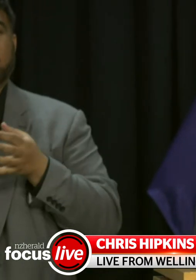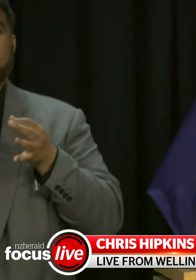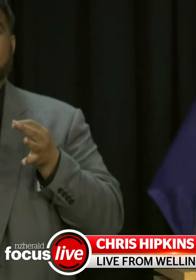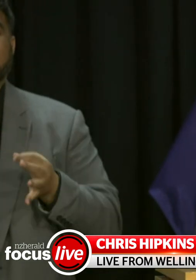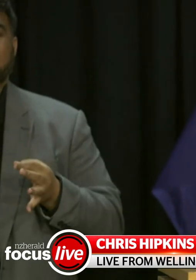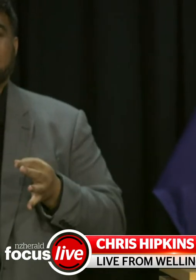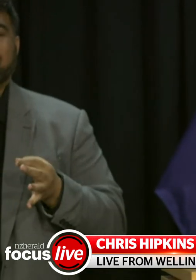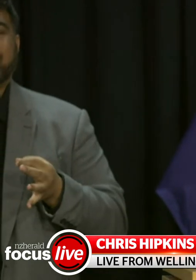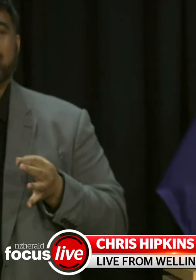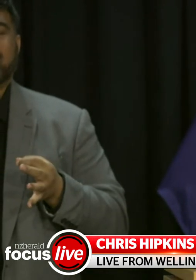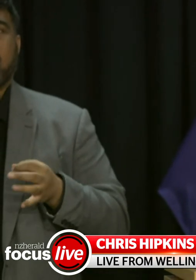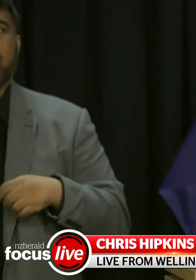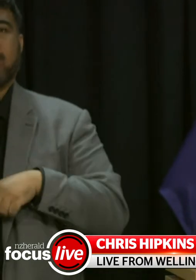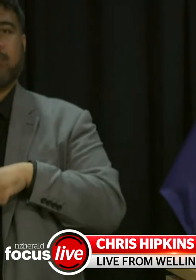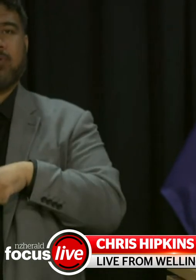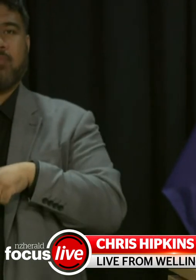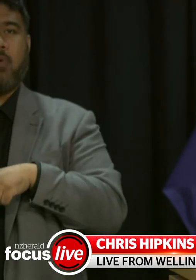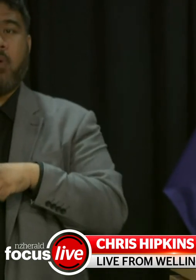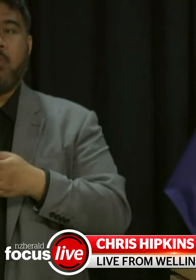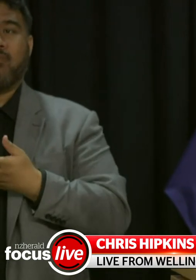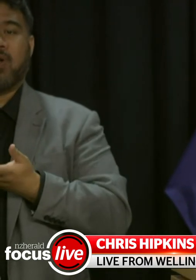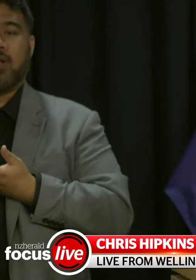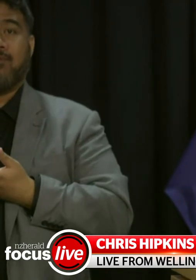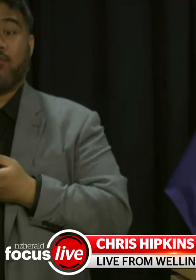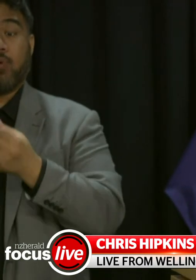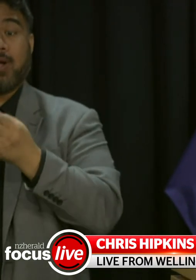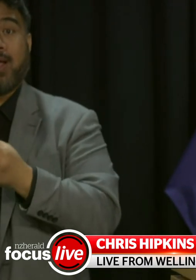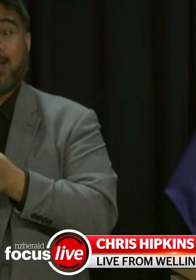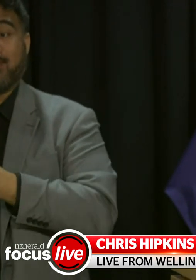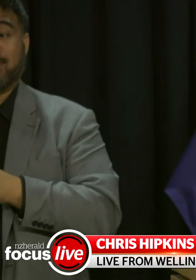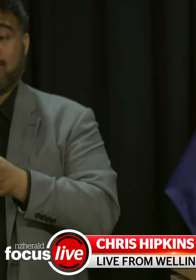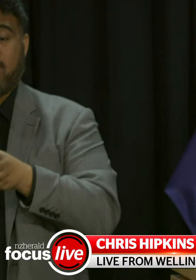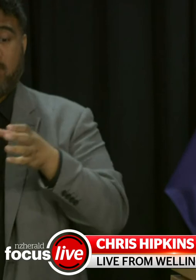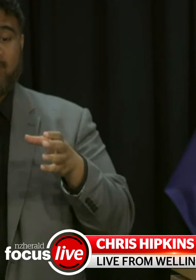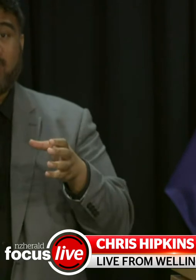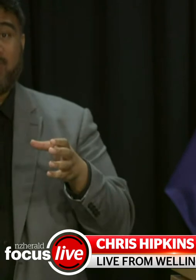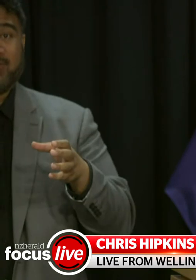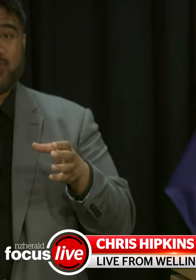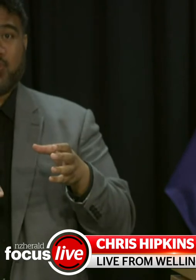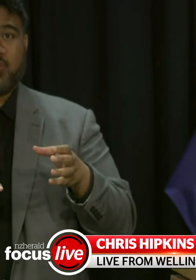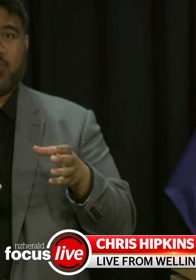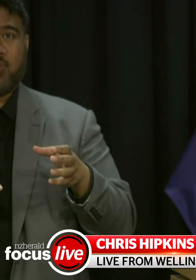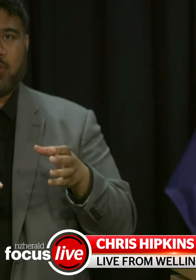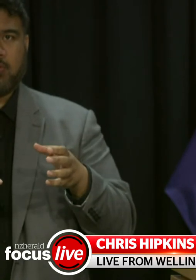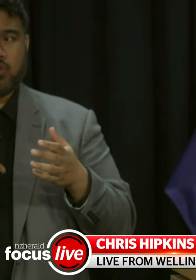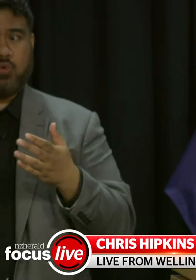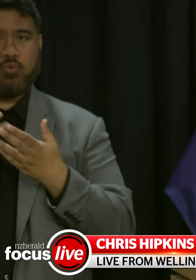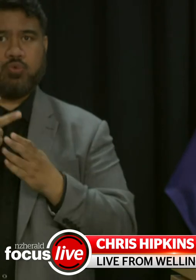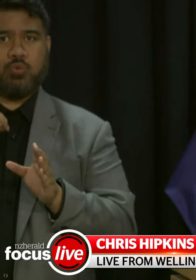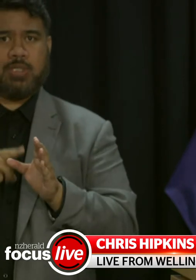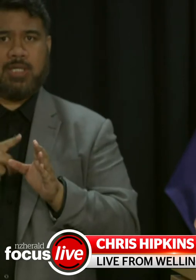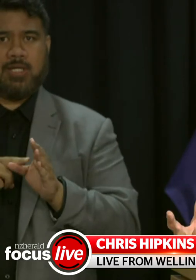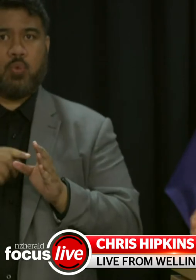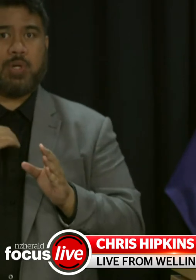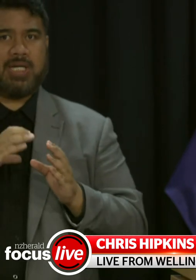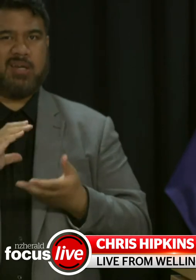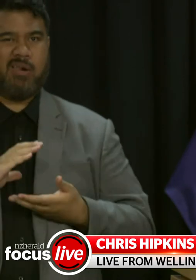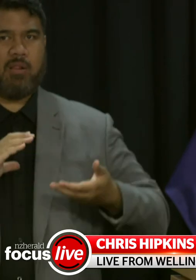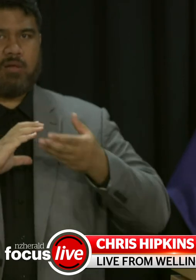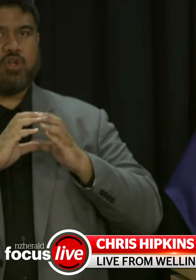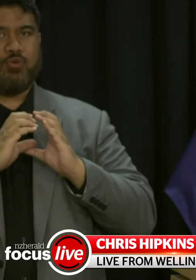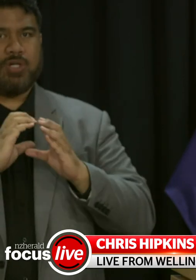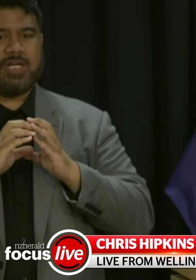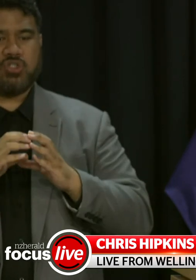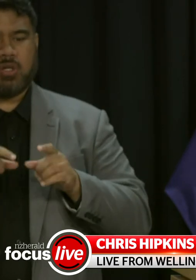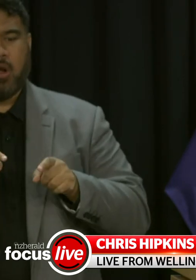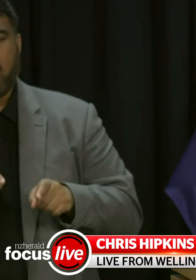made. They were funded for the vehicle. The communications need has changed in the last couple of years since the vehicles were